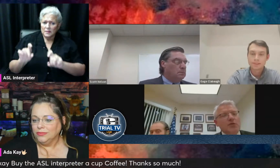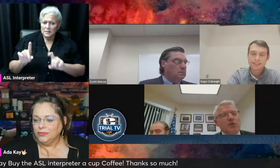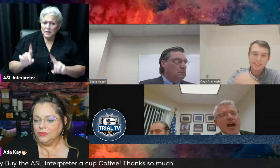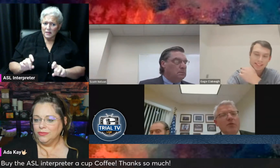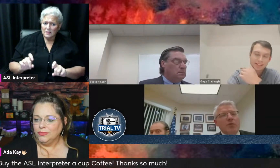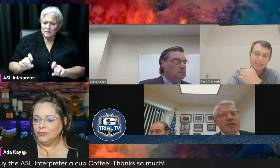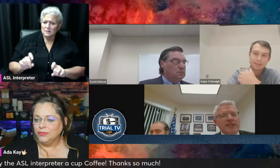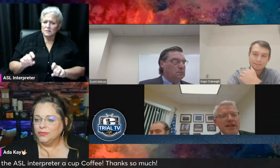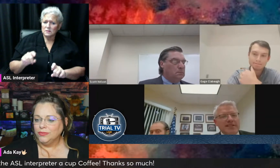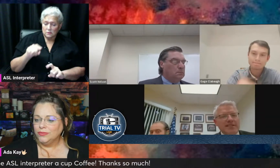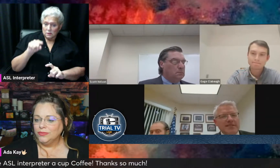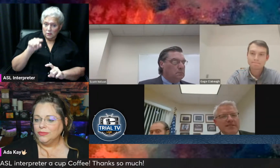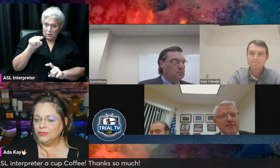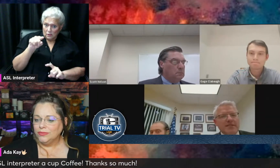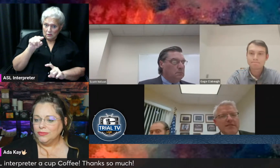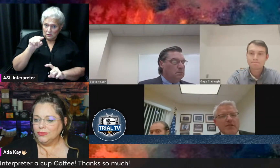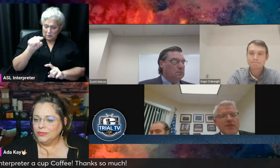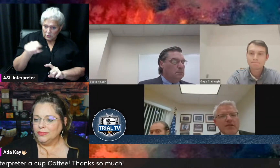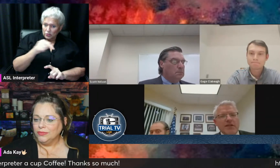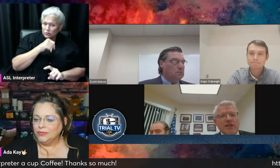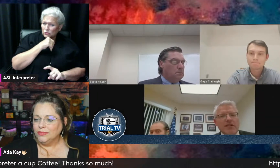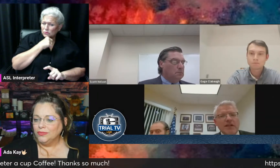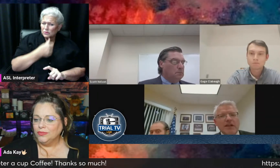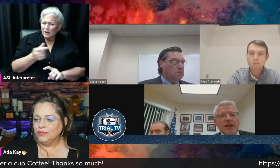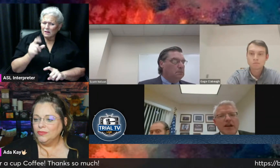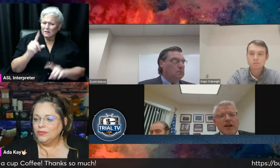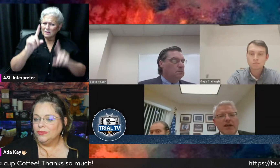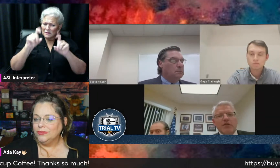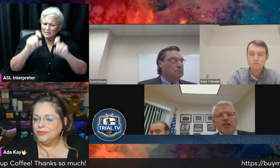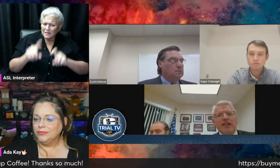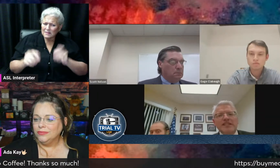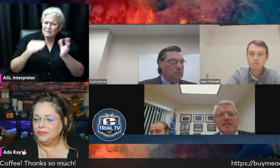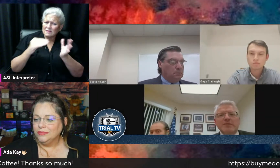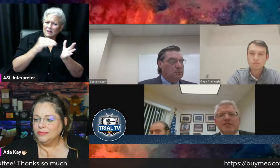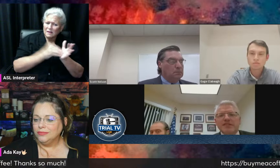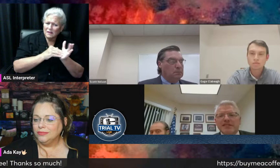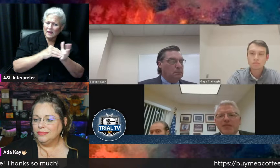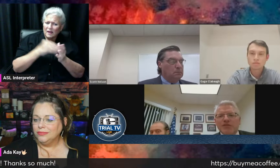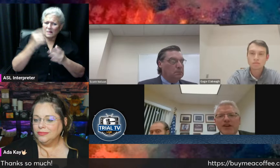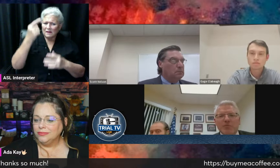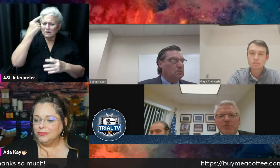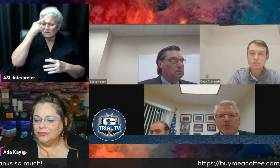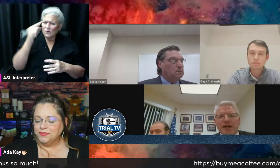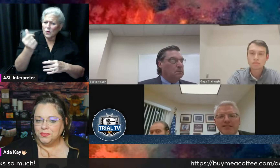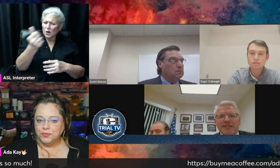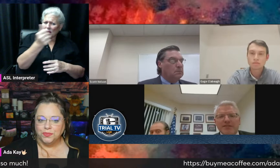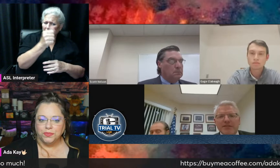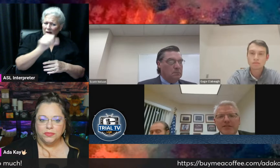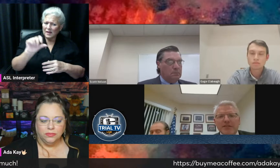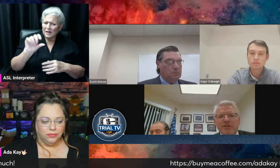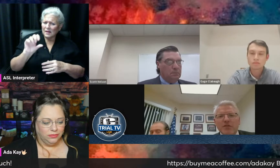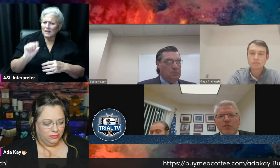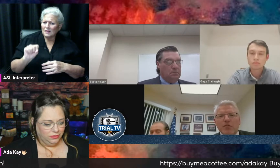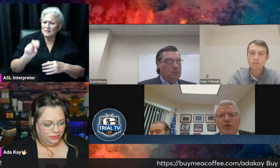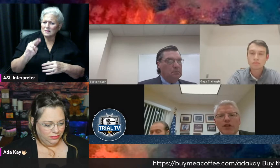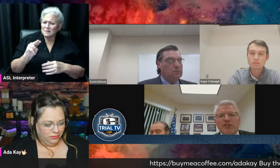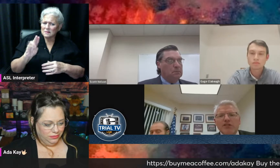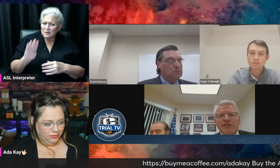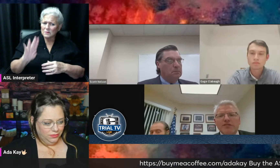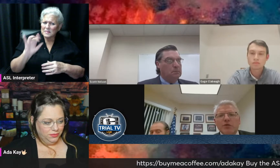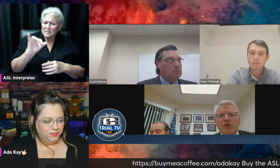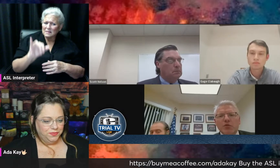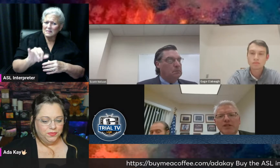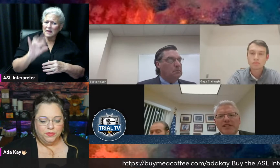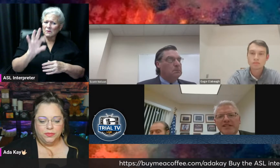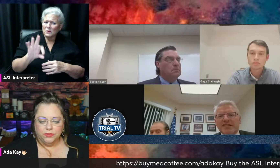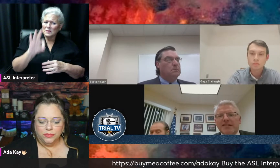did you not retest for any substance that was found positive, or it